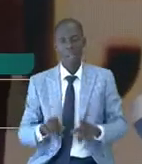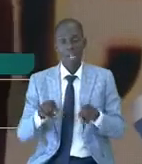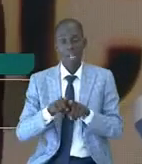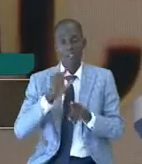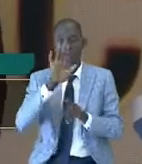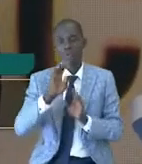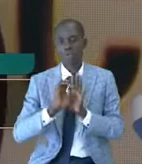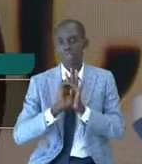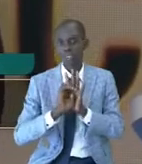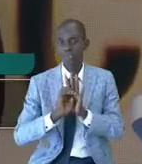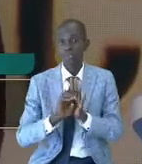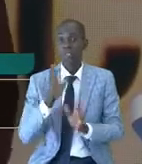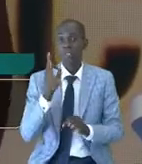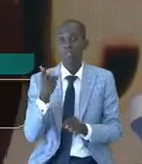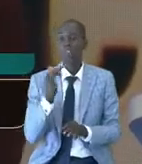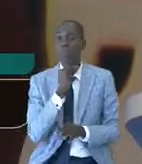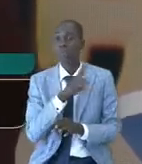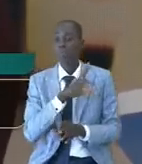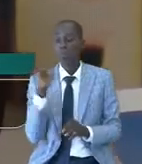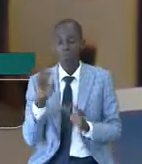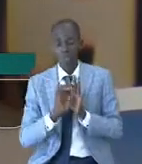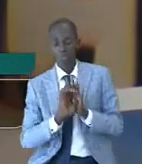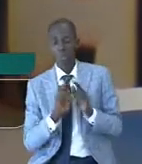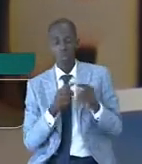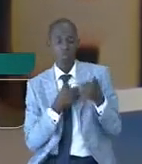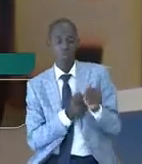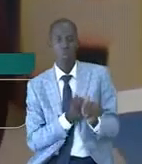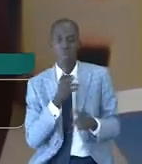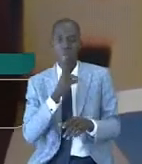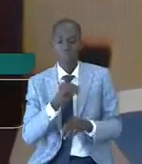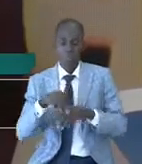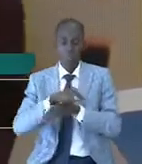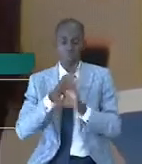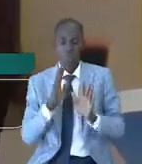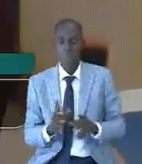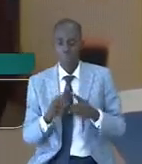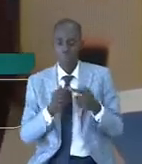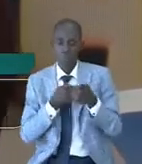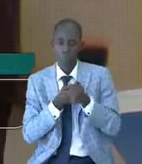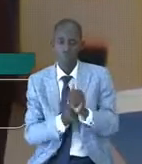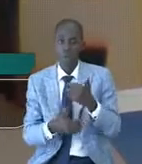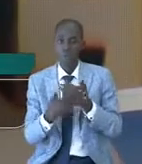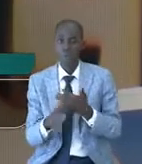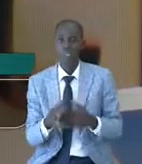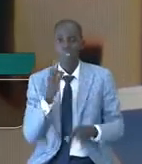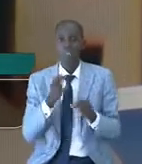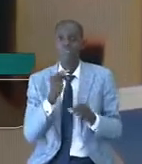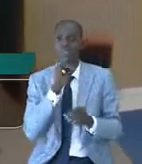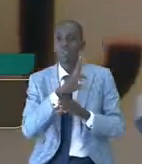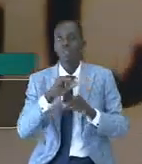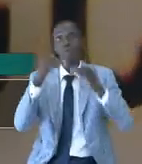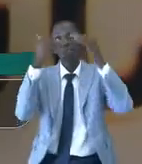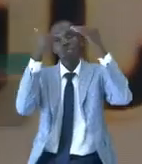no model to follow, if there is no master to live after, if there is no standard that